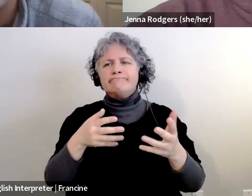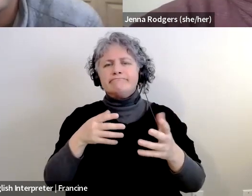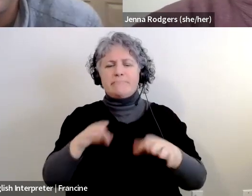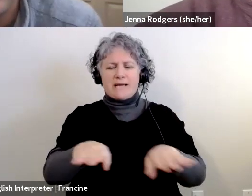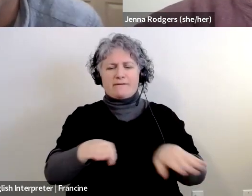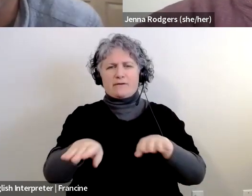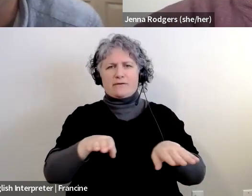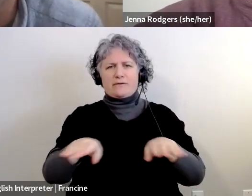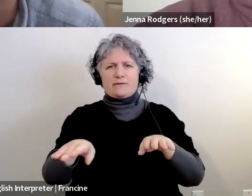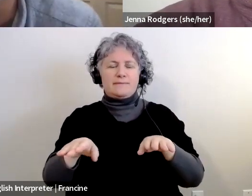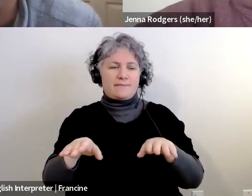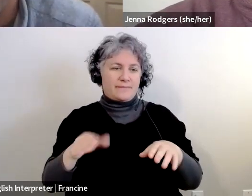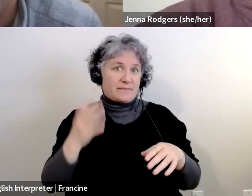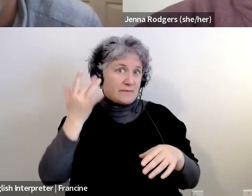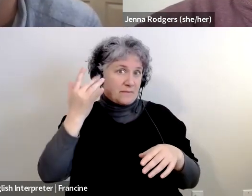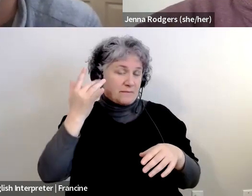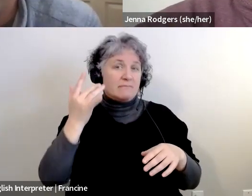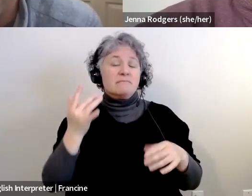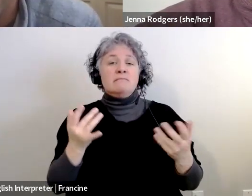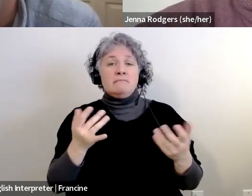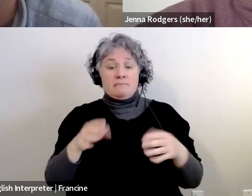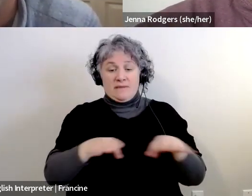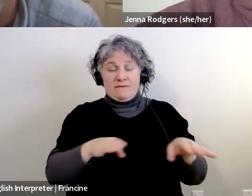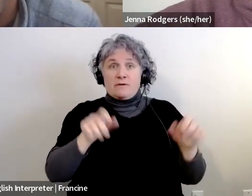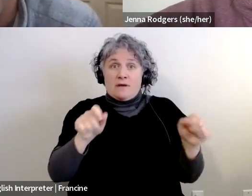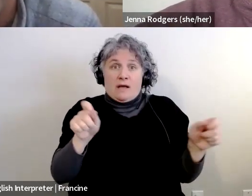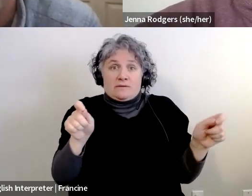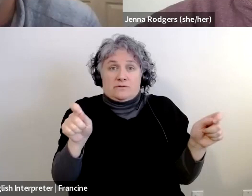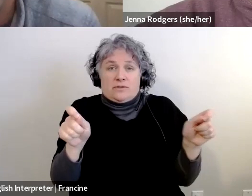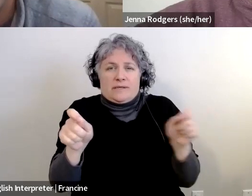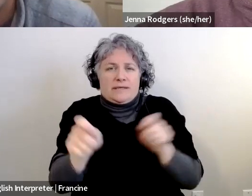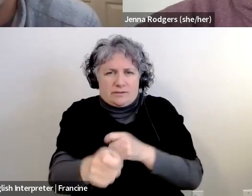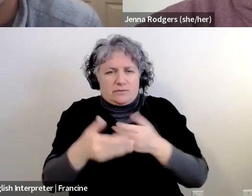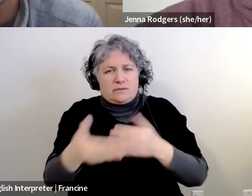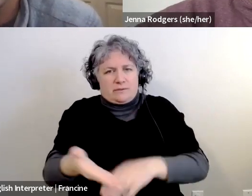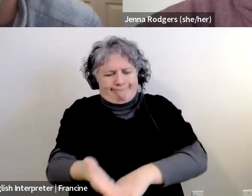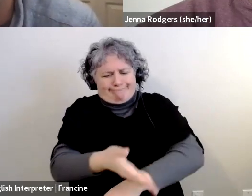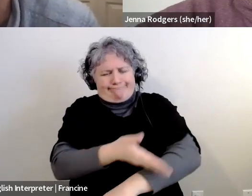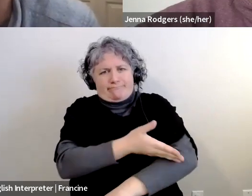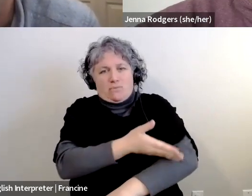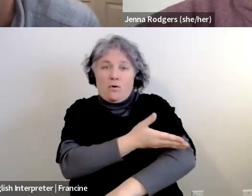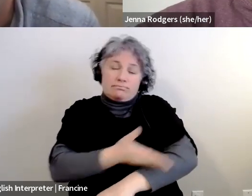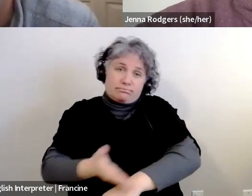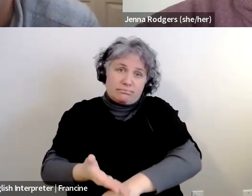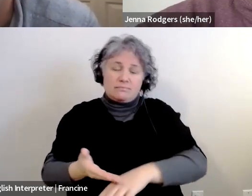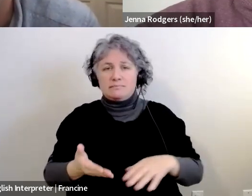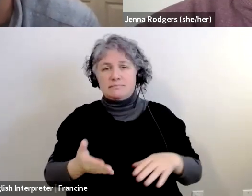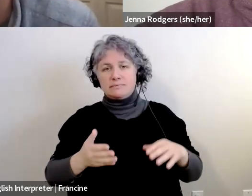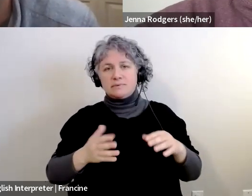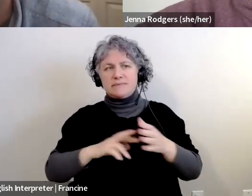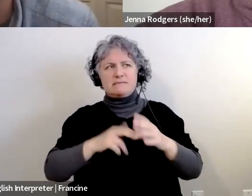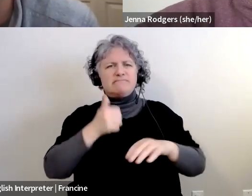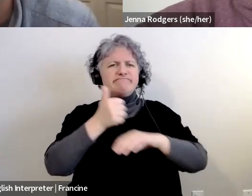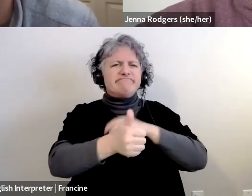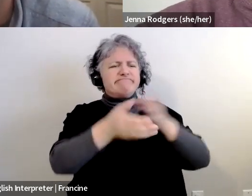because that's where there's a possibility for change. Behavior can shift, behavior can change. So we want to make sure that we're not talking about who people are or going